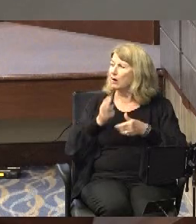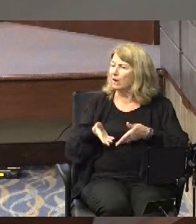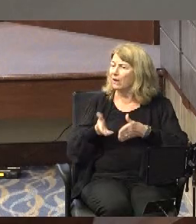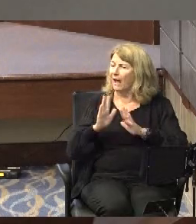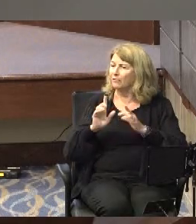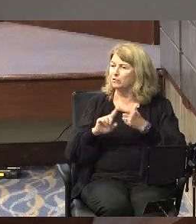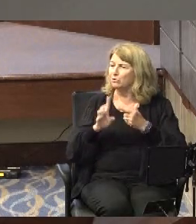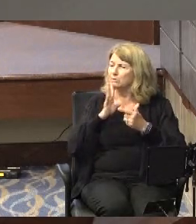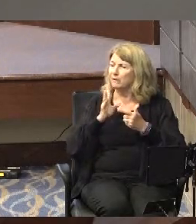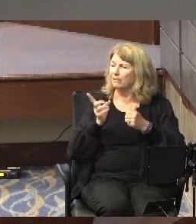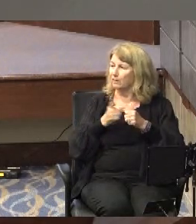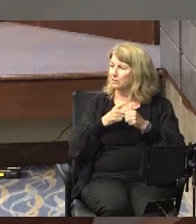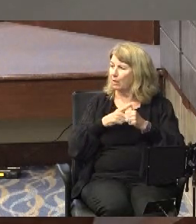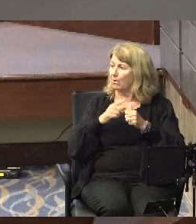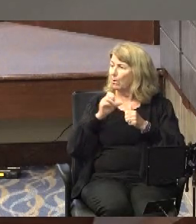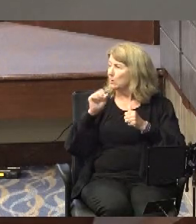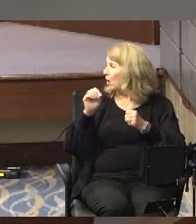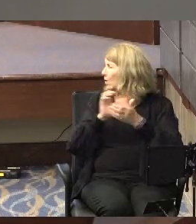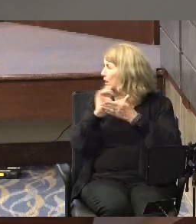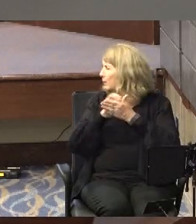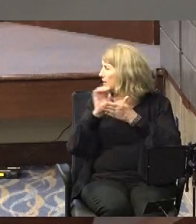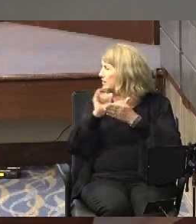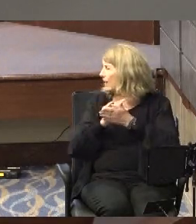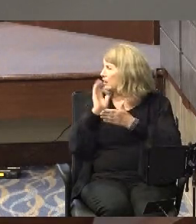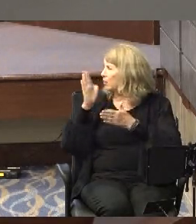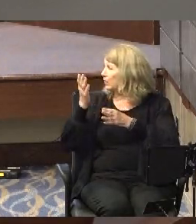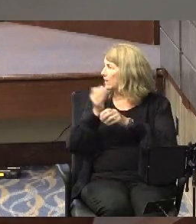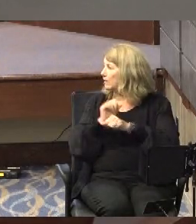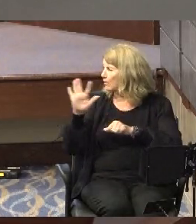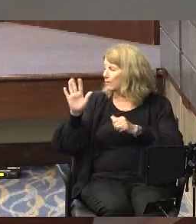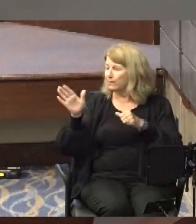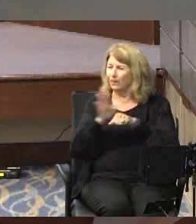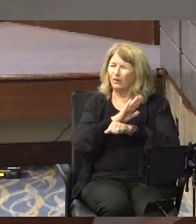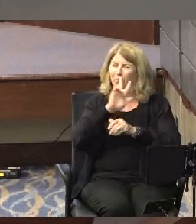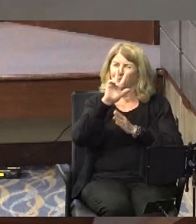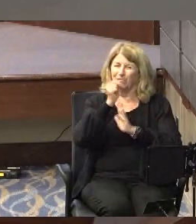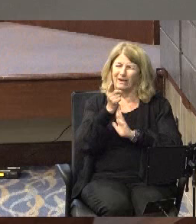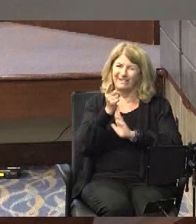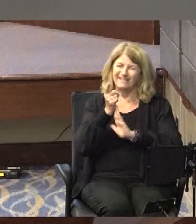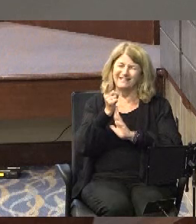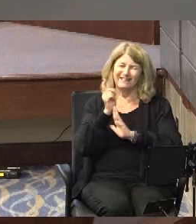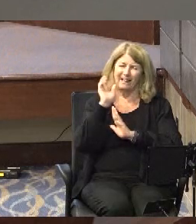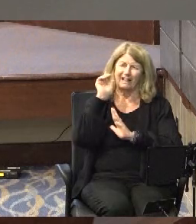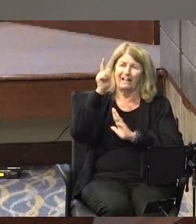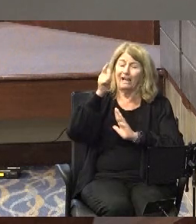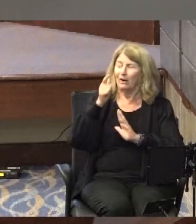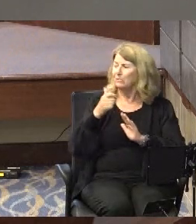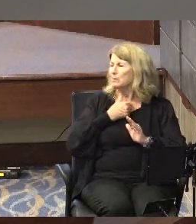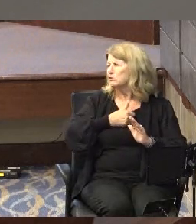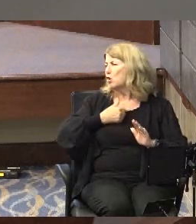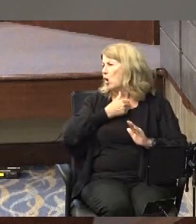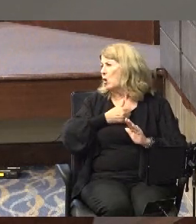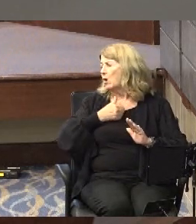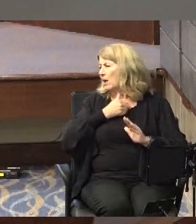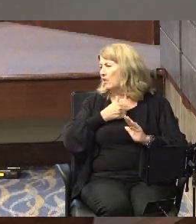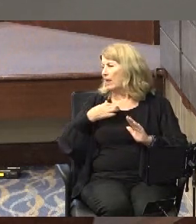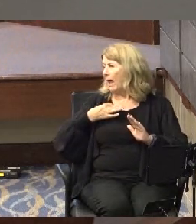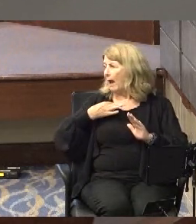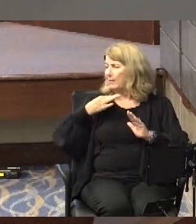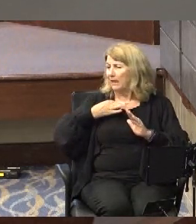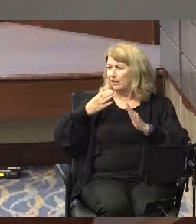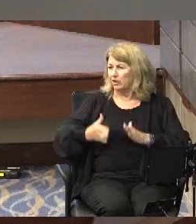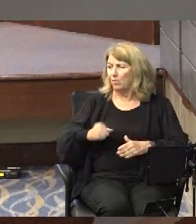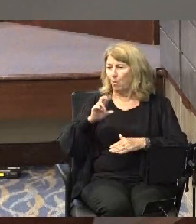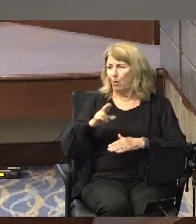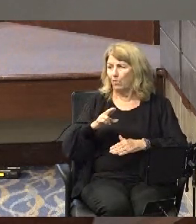Yeah, hang back and you'll get your full 3 minutes. I'm sorry to, that's right, yeah, you'll get your full three. I'm so sorry, the applicant or the applicant's representative is